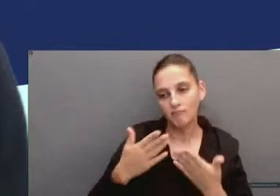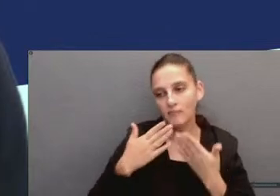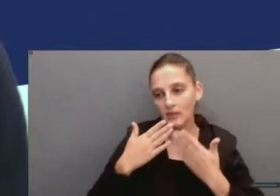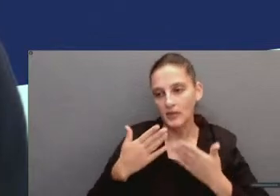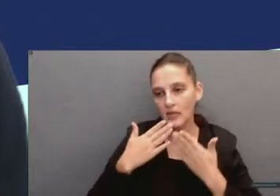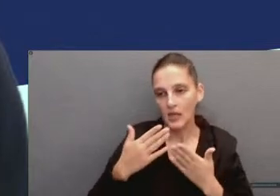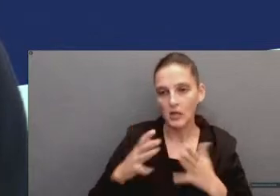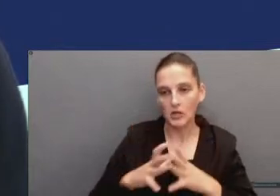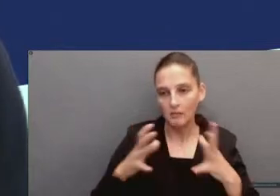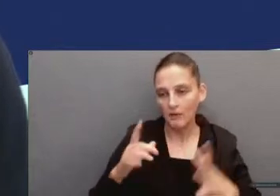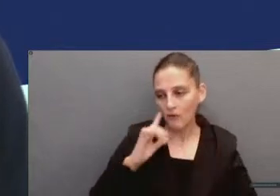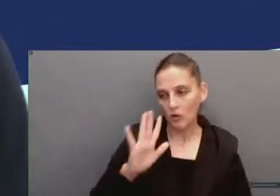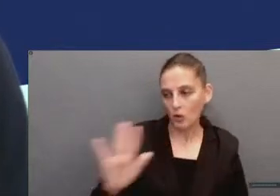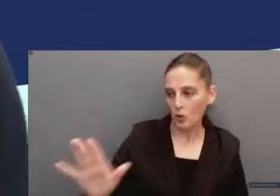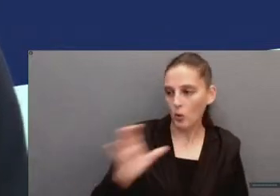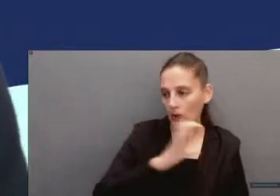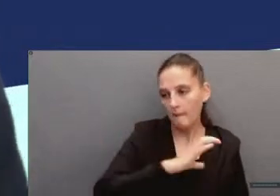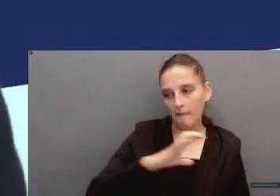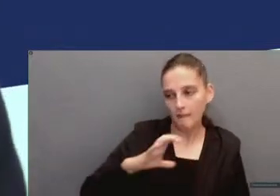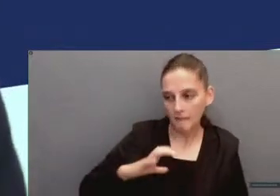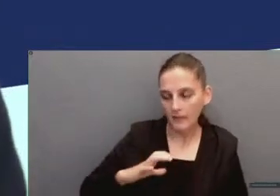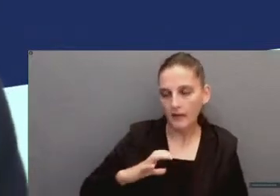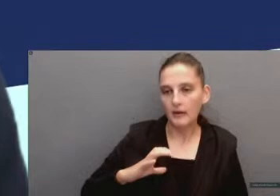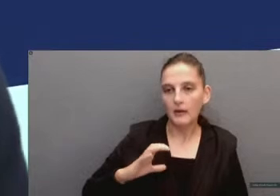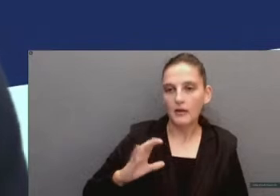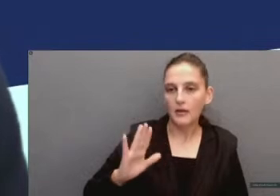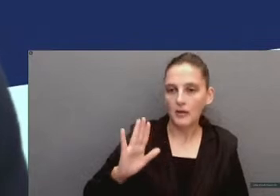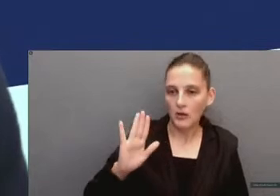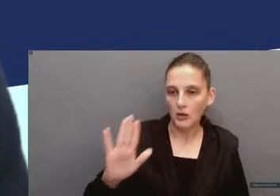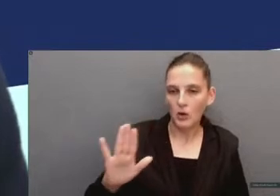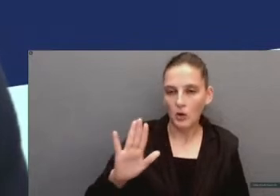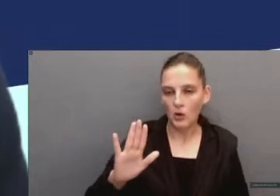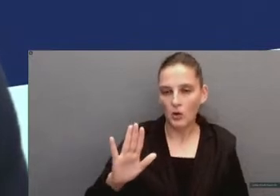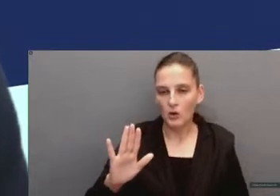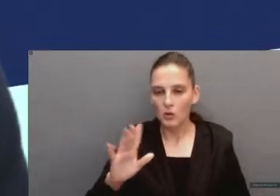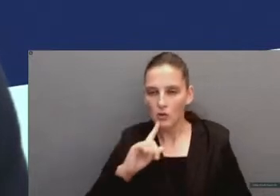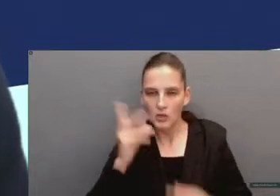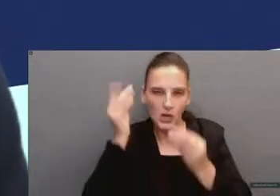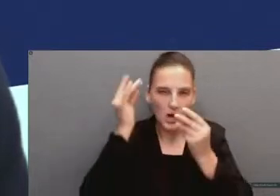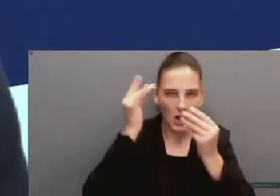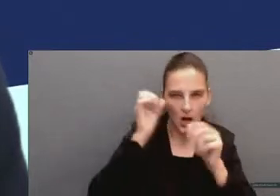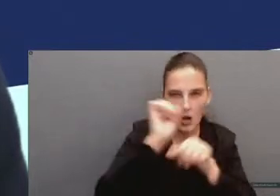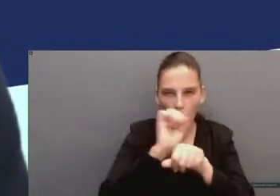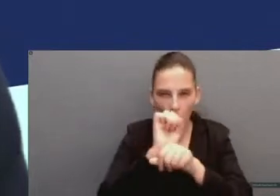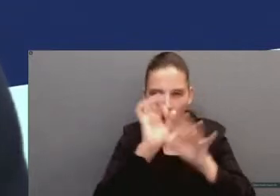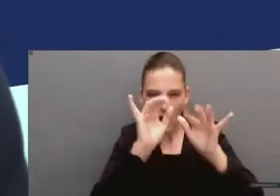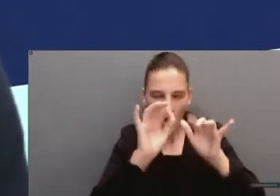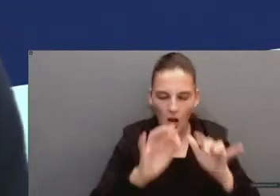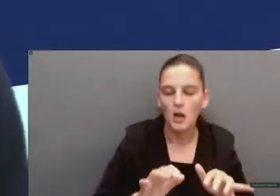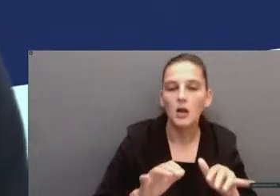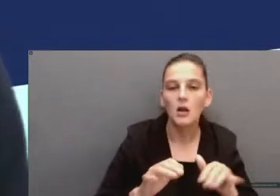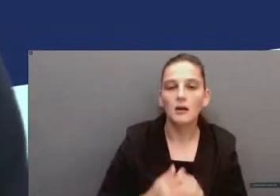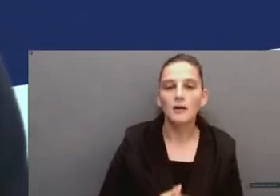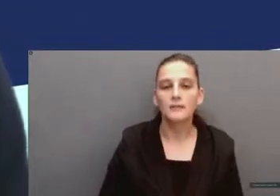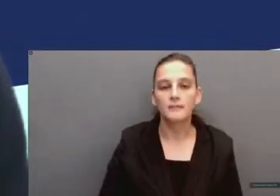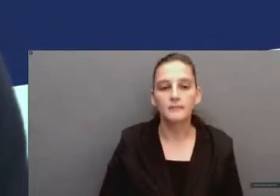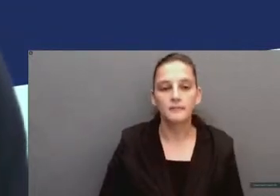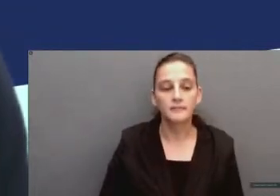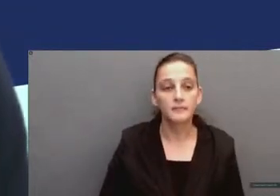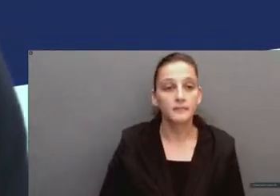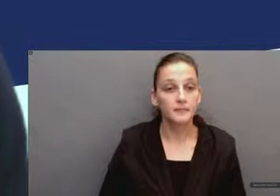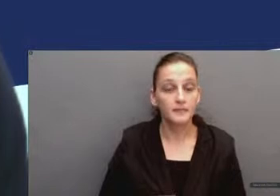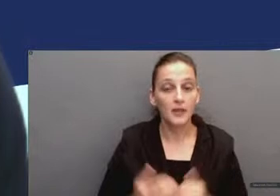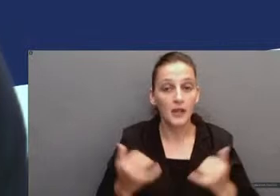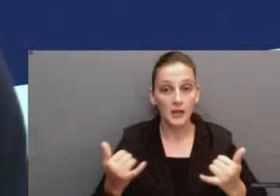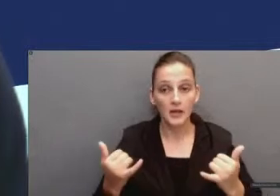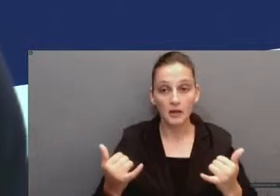the subcommittee for all of that very thoughtful work and deliberation. At this time, I'll